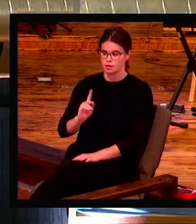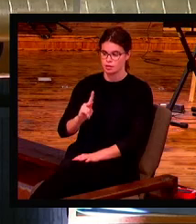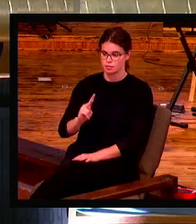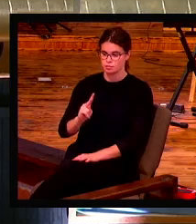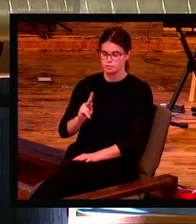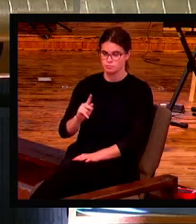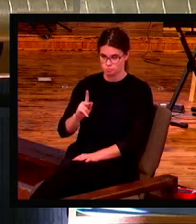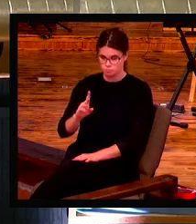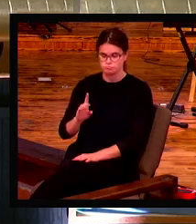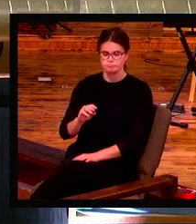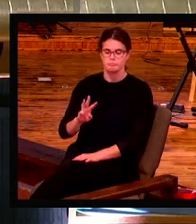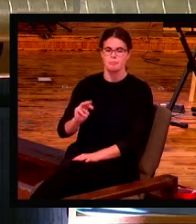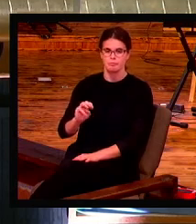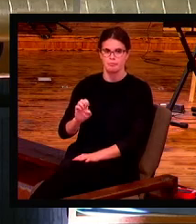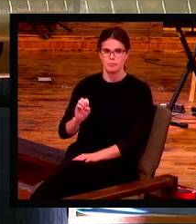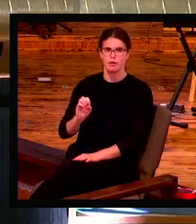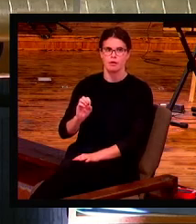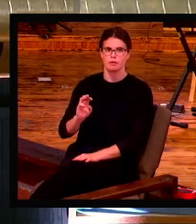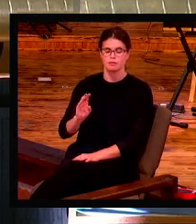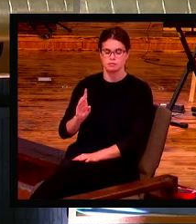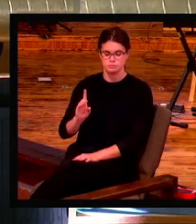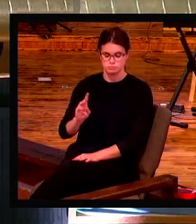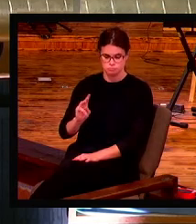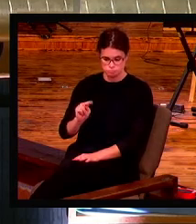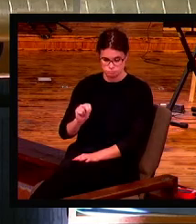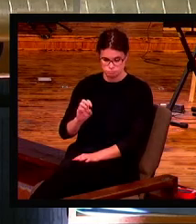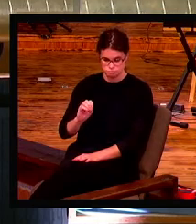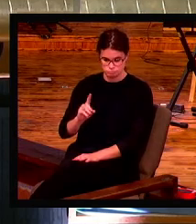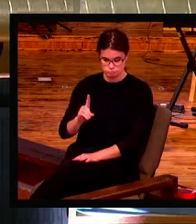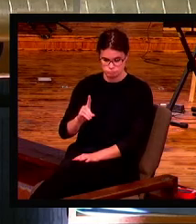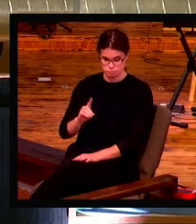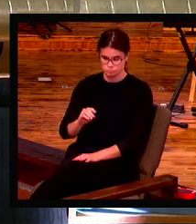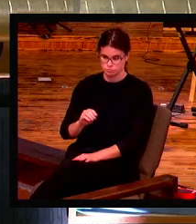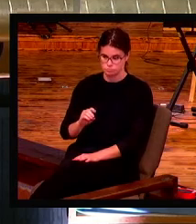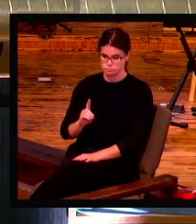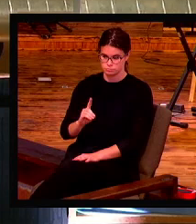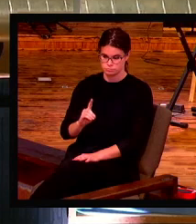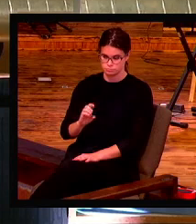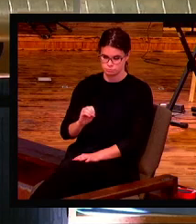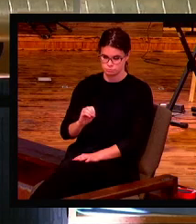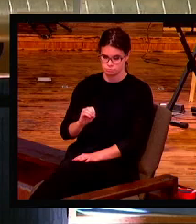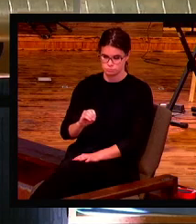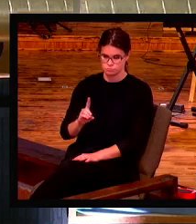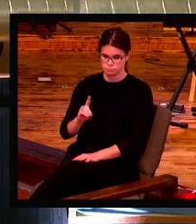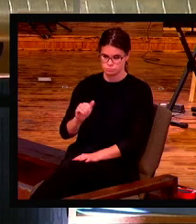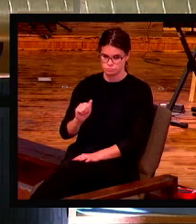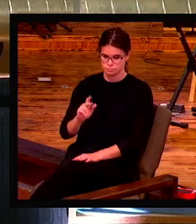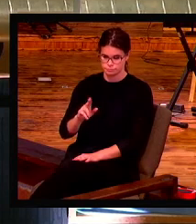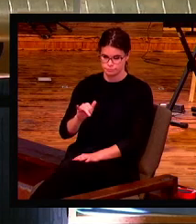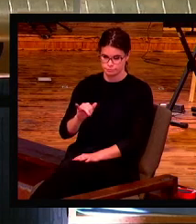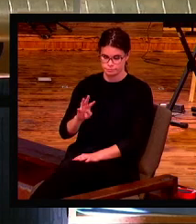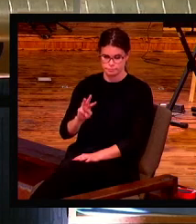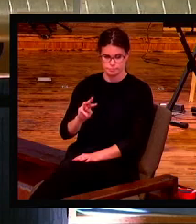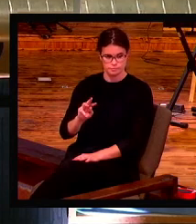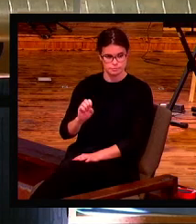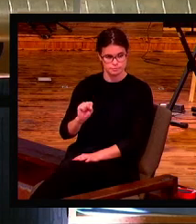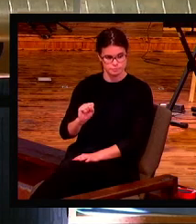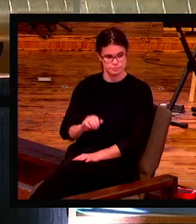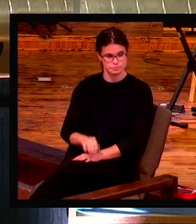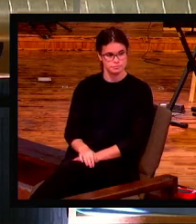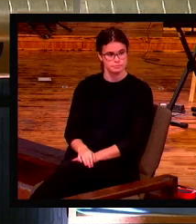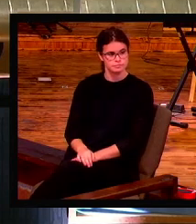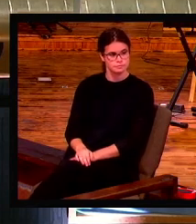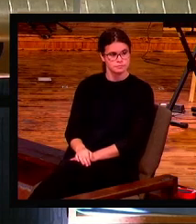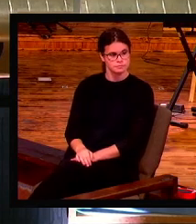purpose and fulfill their God-given destiny. He believes the world would be a better place if every one of us got into an alignment with our God-given